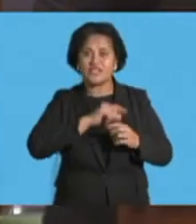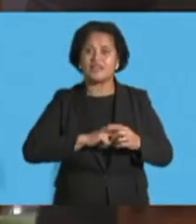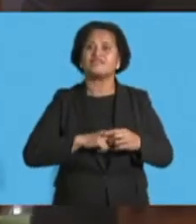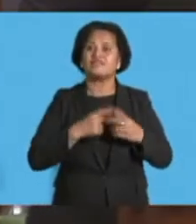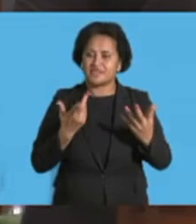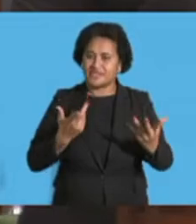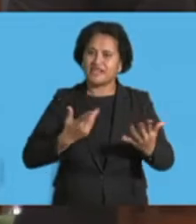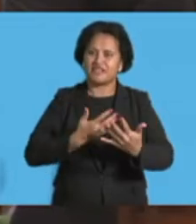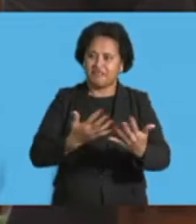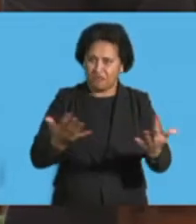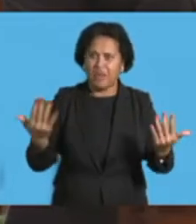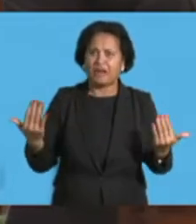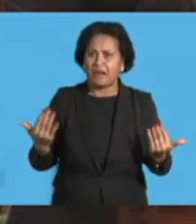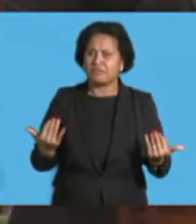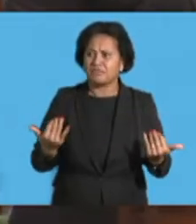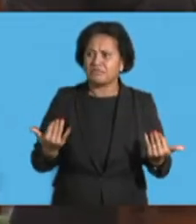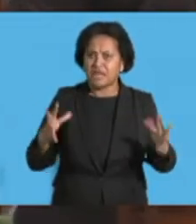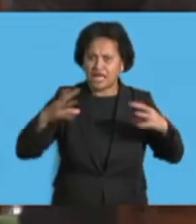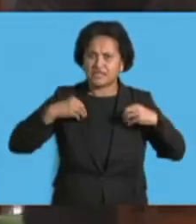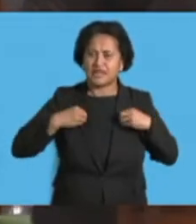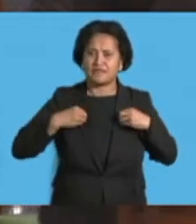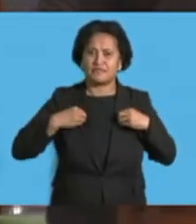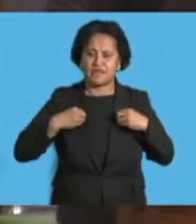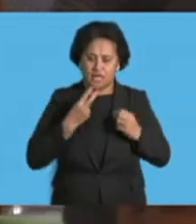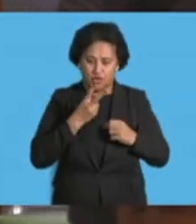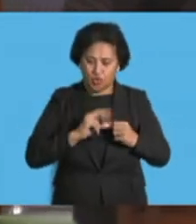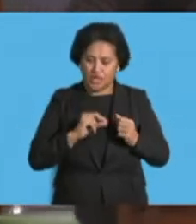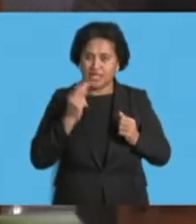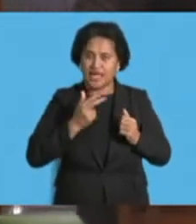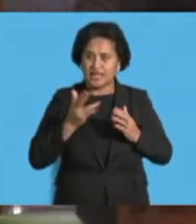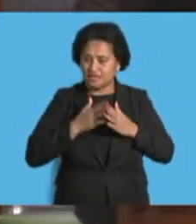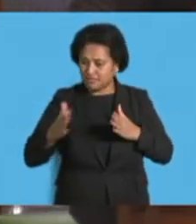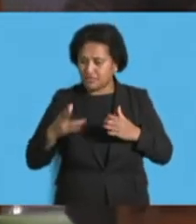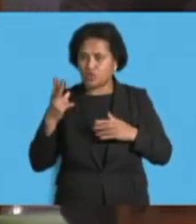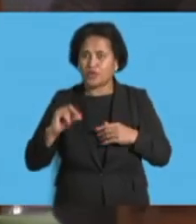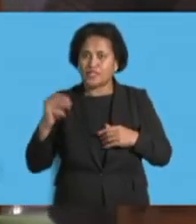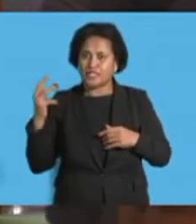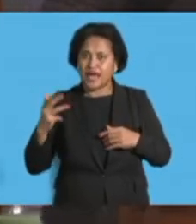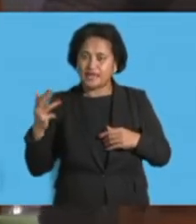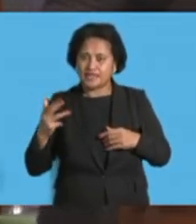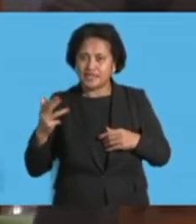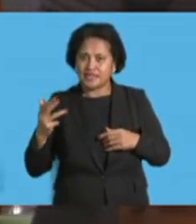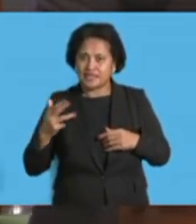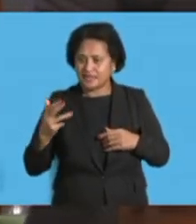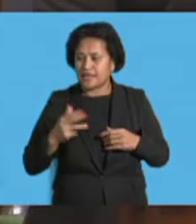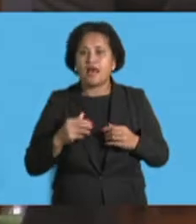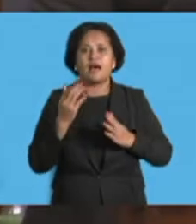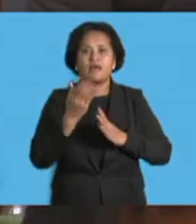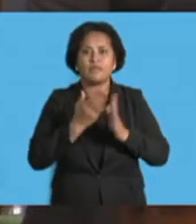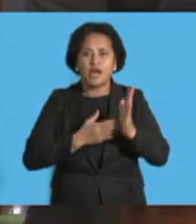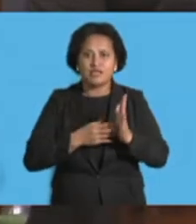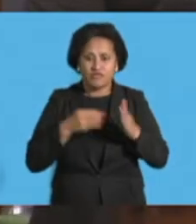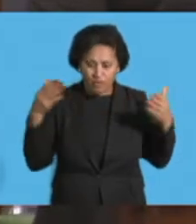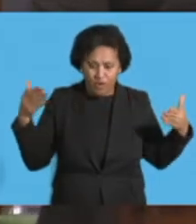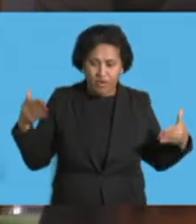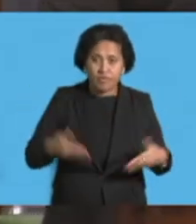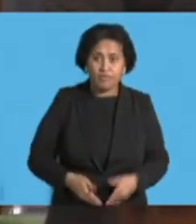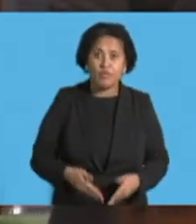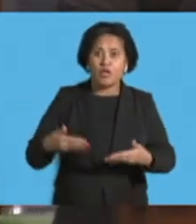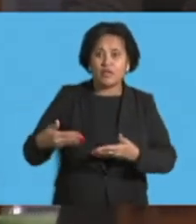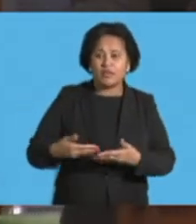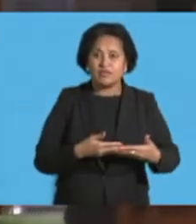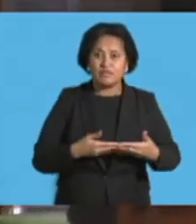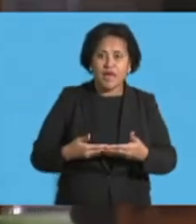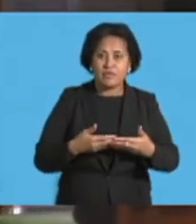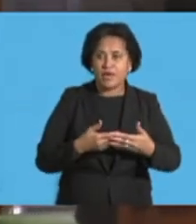embraced the 2018-2019 budget. From a newborn to a senior citizen, from a student to a farmer, civil servants